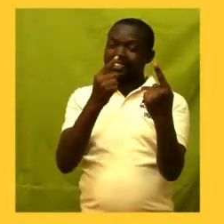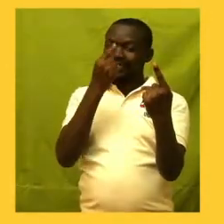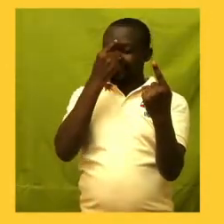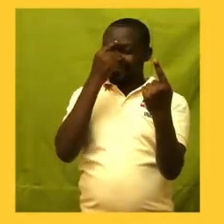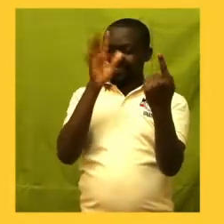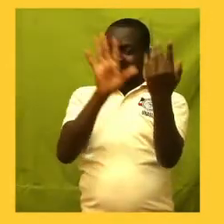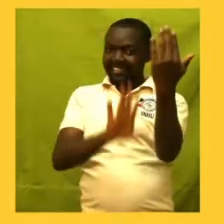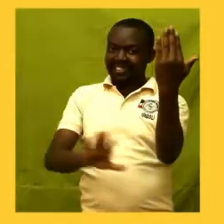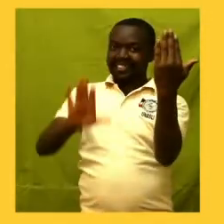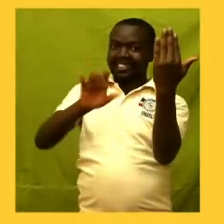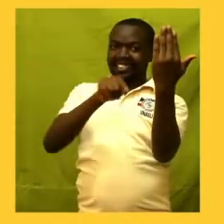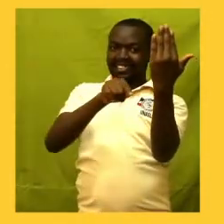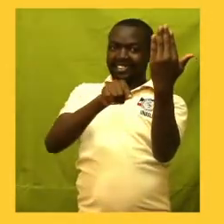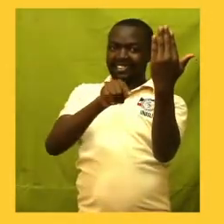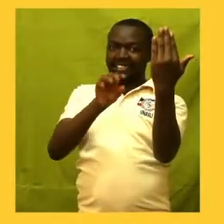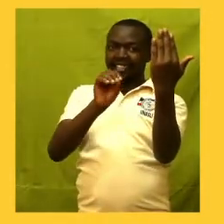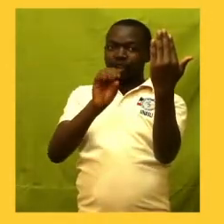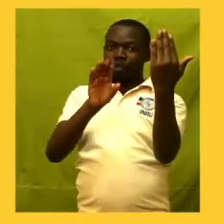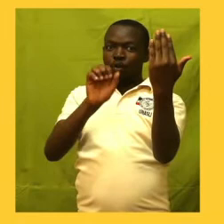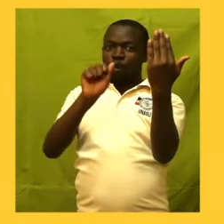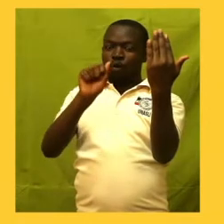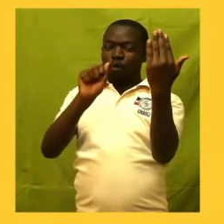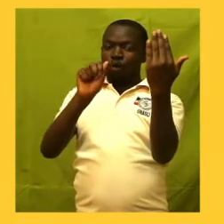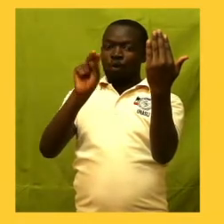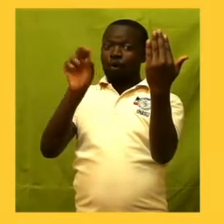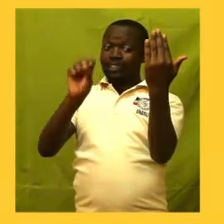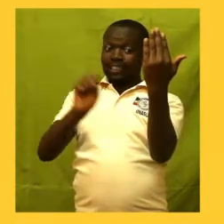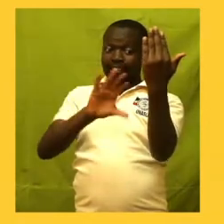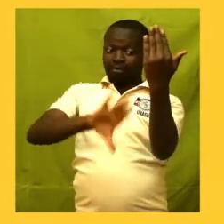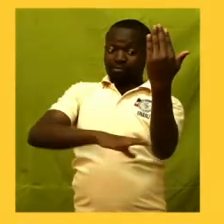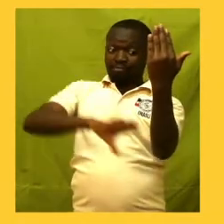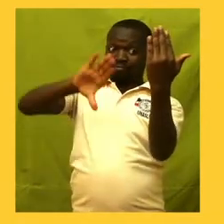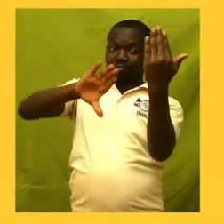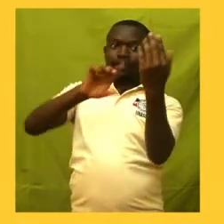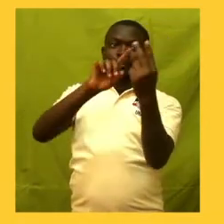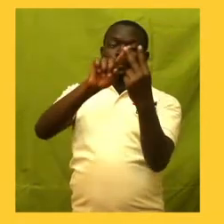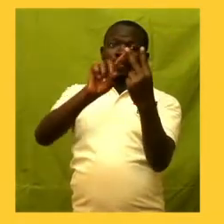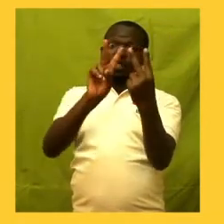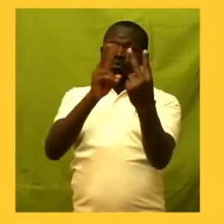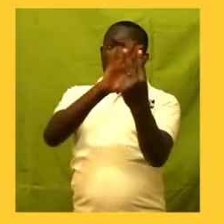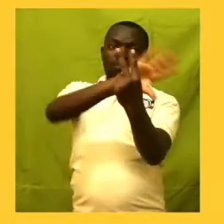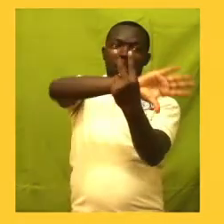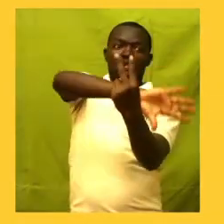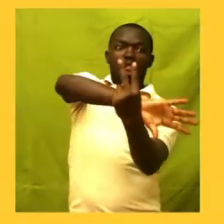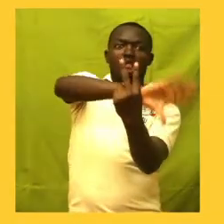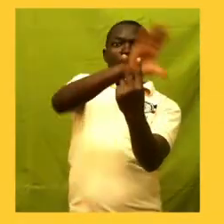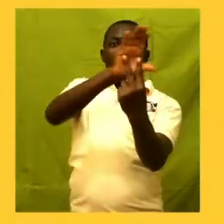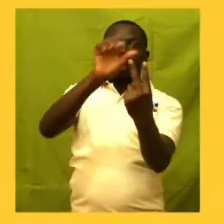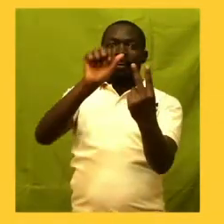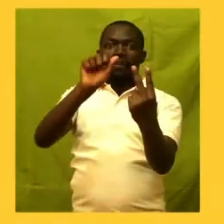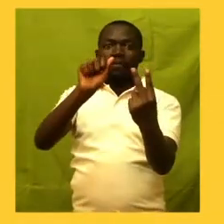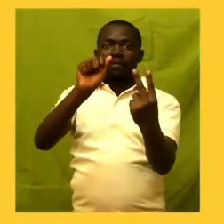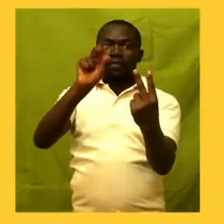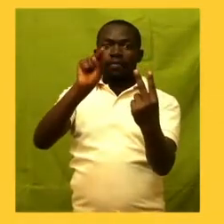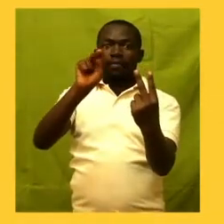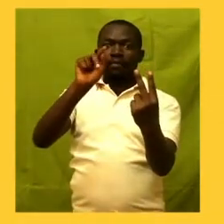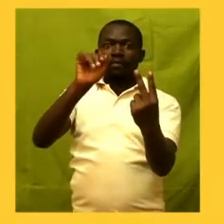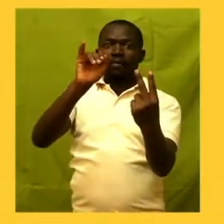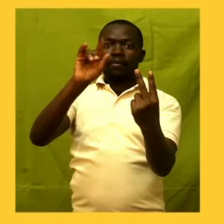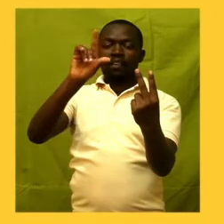2, we have the Atlantic Ocean. And 3, we have the